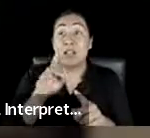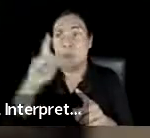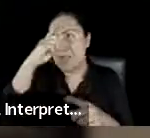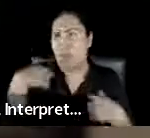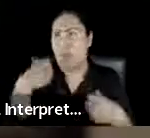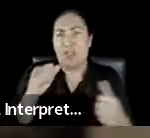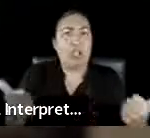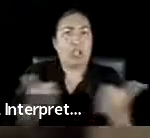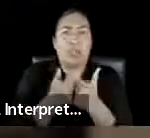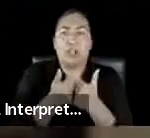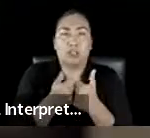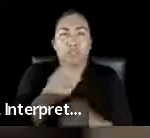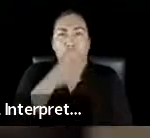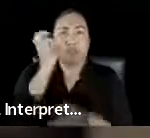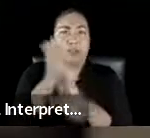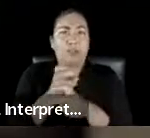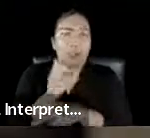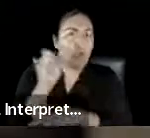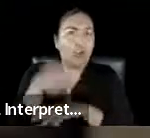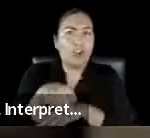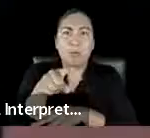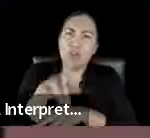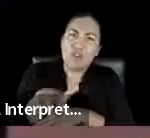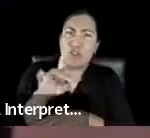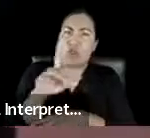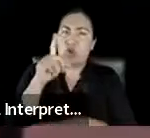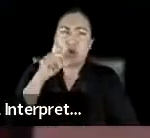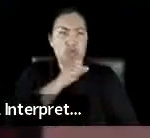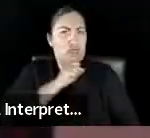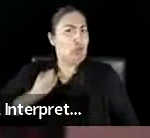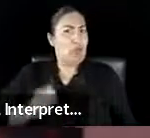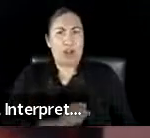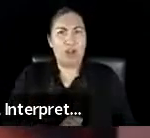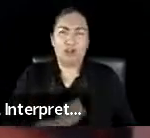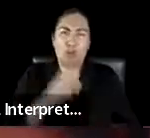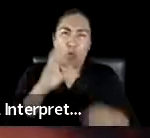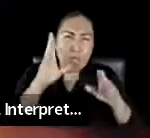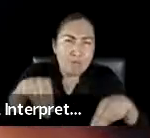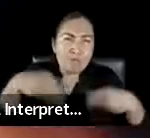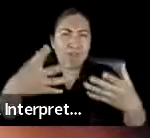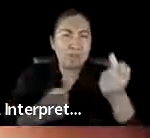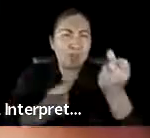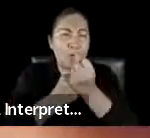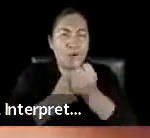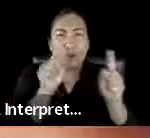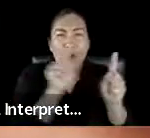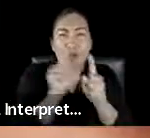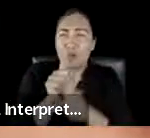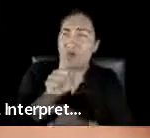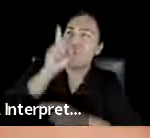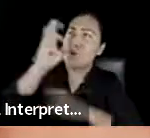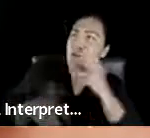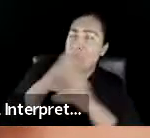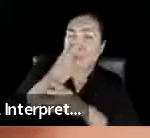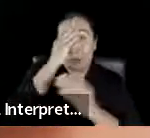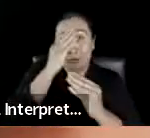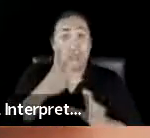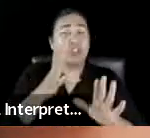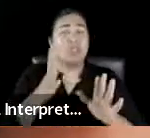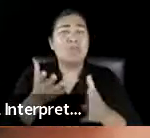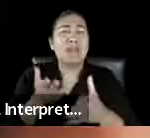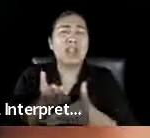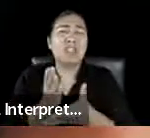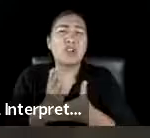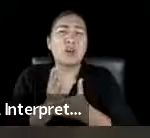the superheroes around you that would give you support. You also found the superheroes in the real world to let you know it's okay to